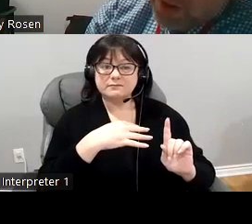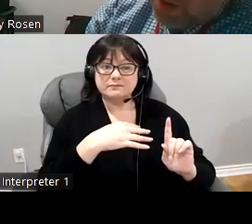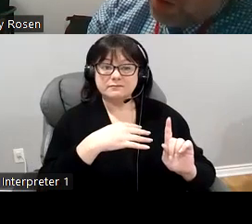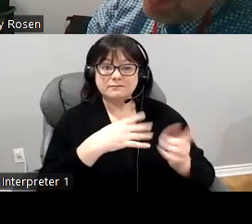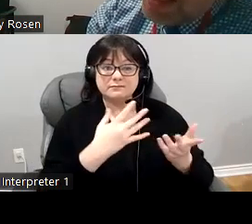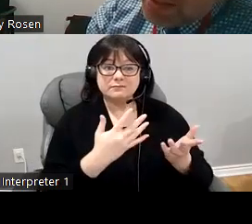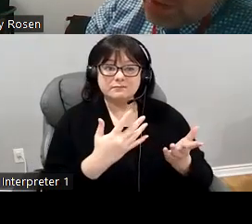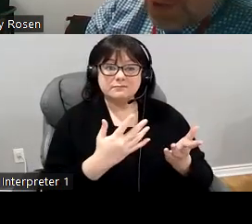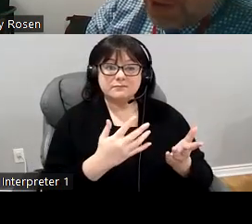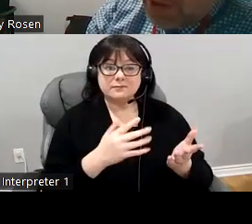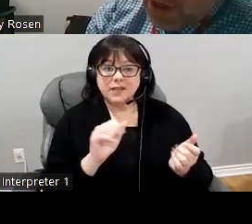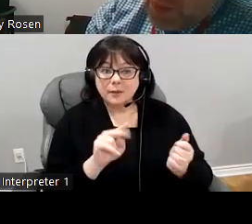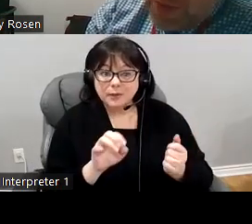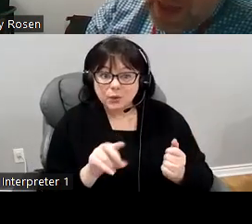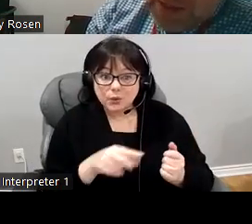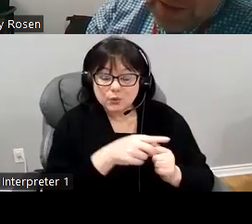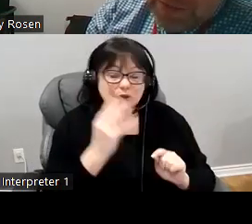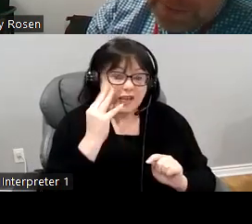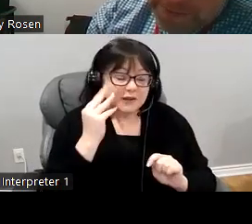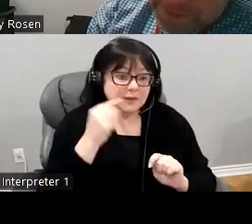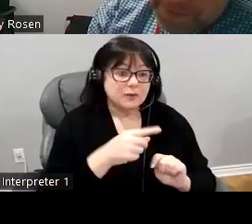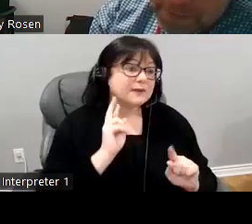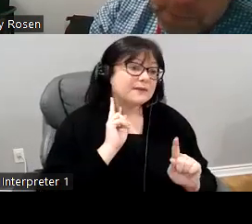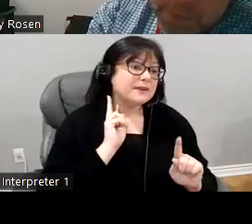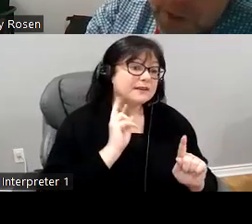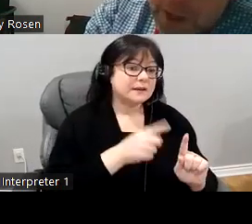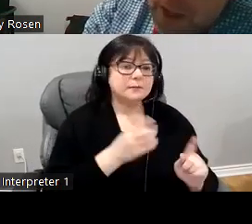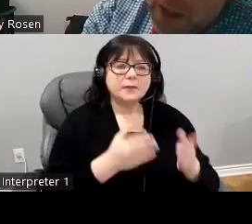home or the institution in where they live.